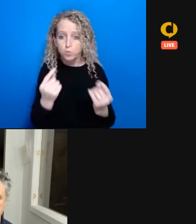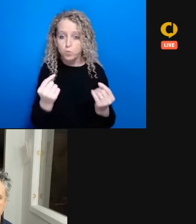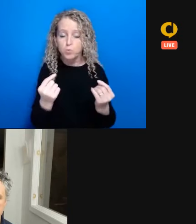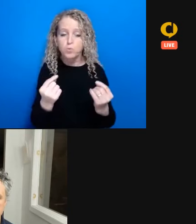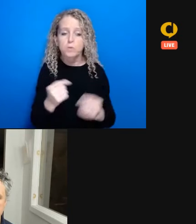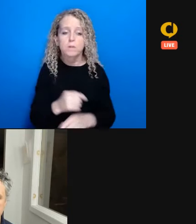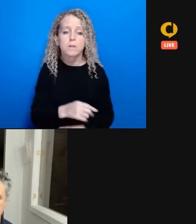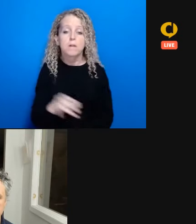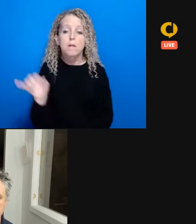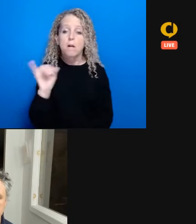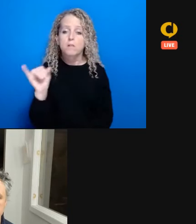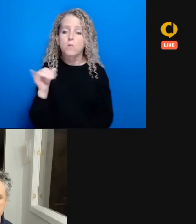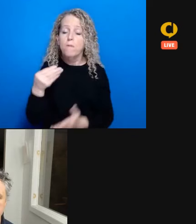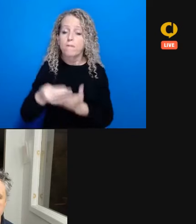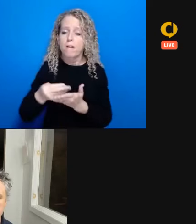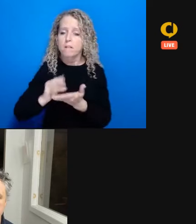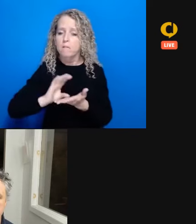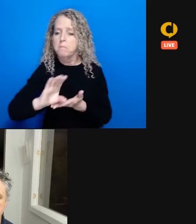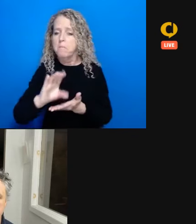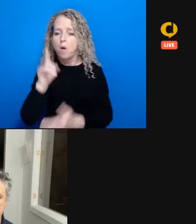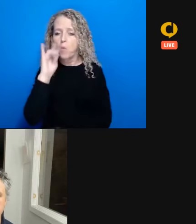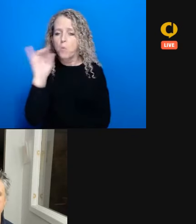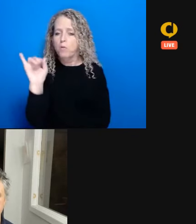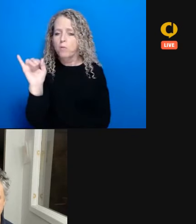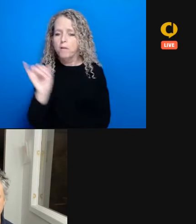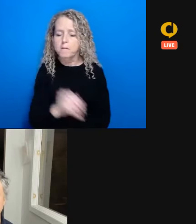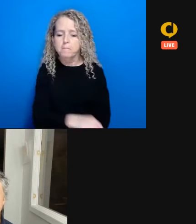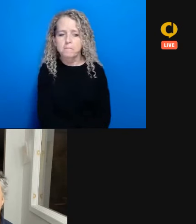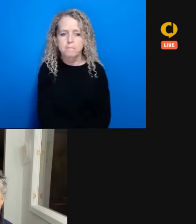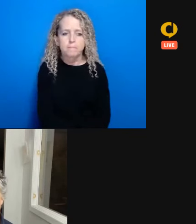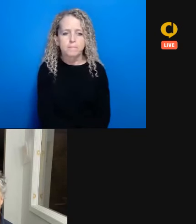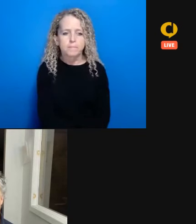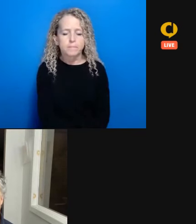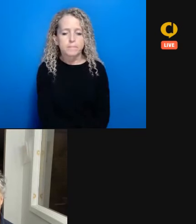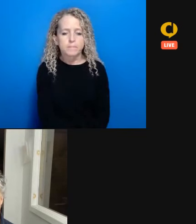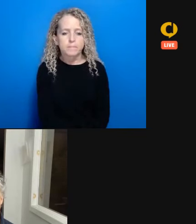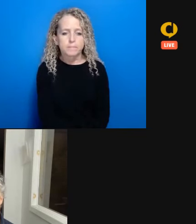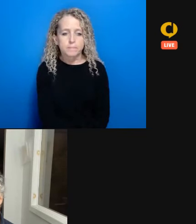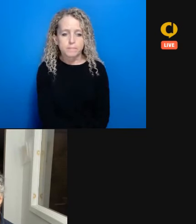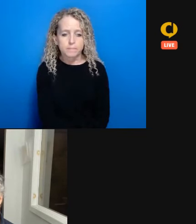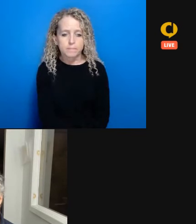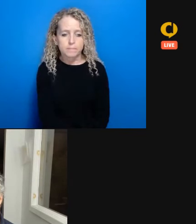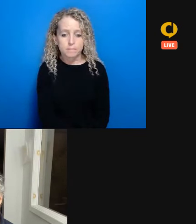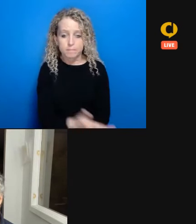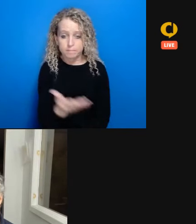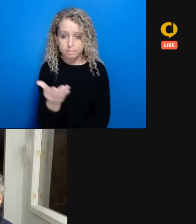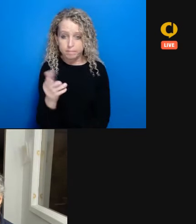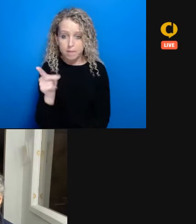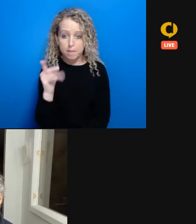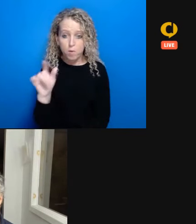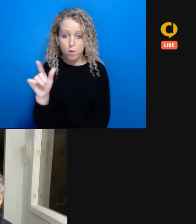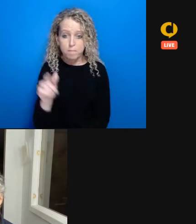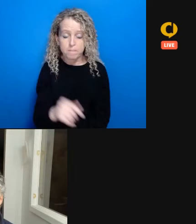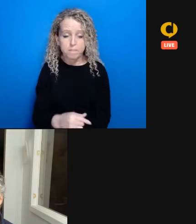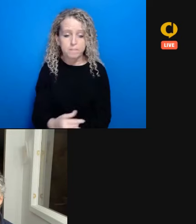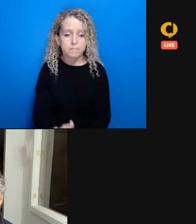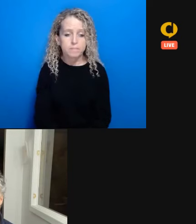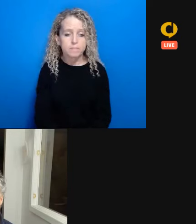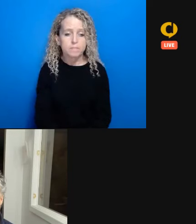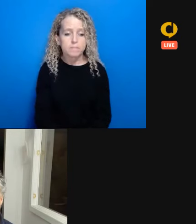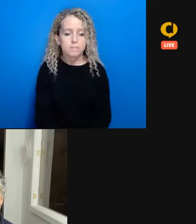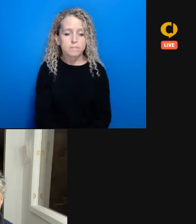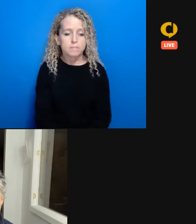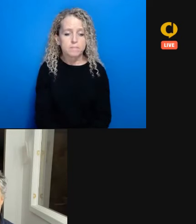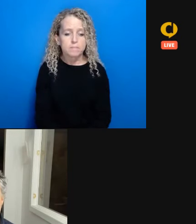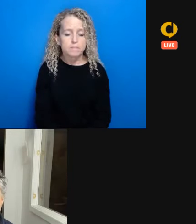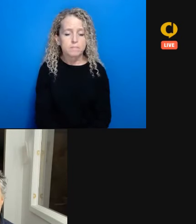of funding for that research, so the practical side of it? Paul, do you want to address that? Yeah, sure. I mean, the short answer